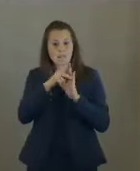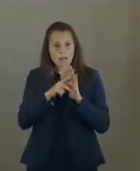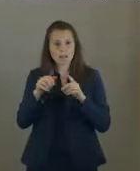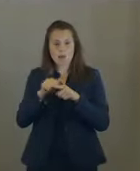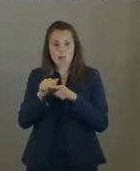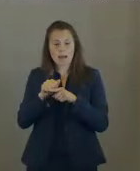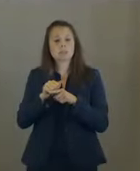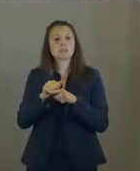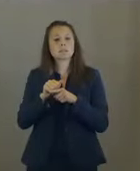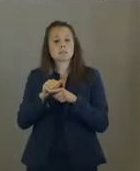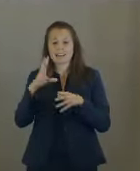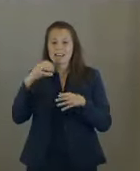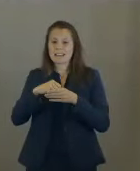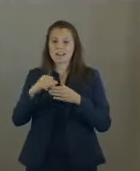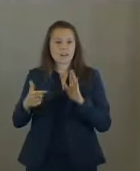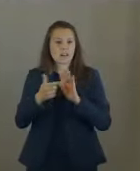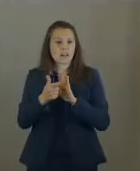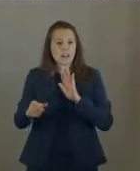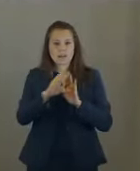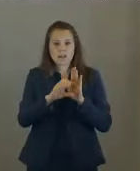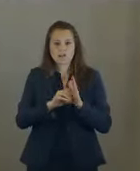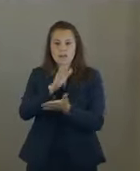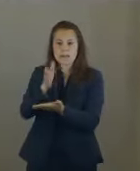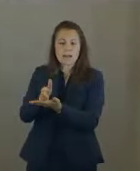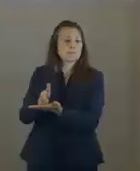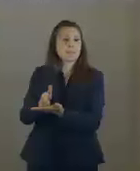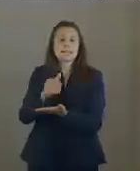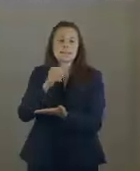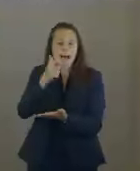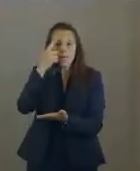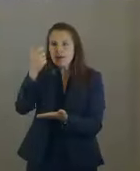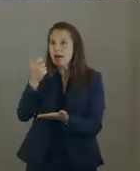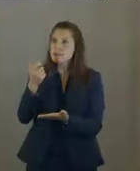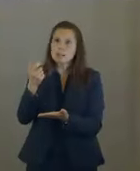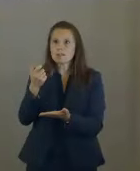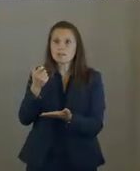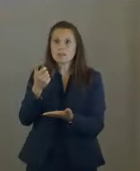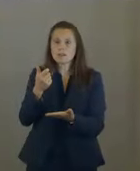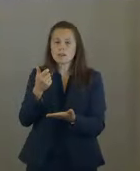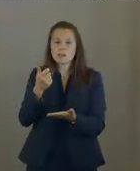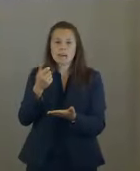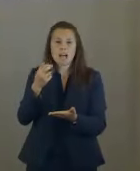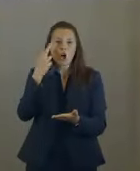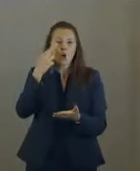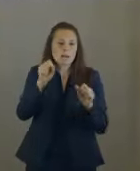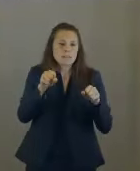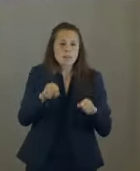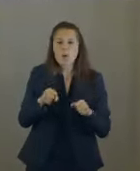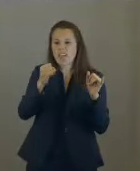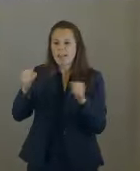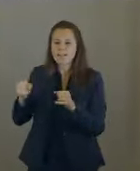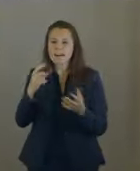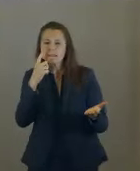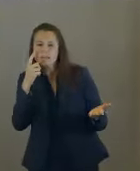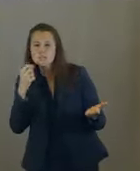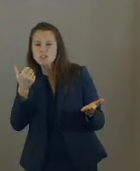of engaging in unconstitutional stops that are not based on a reasonable, individualized suspicion